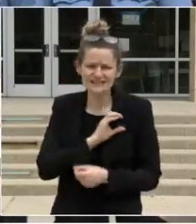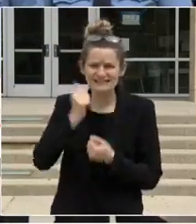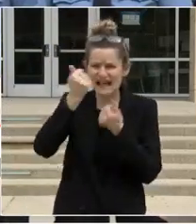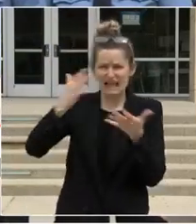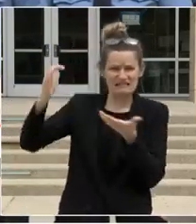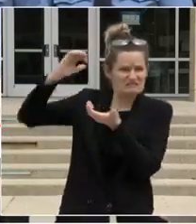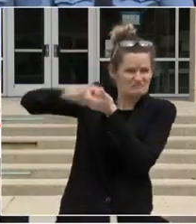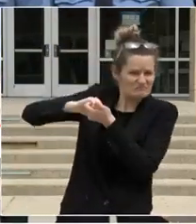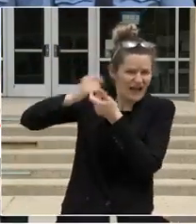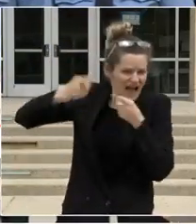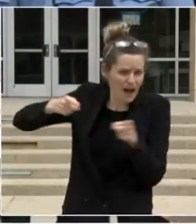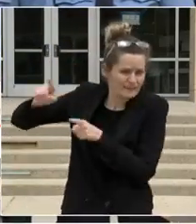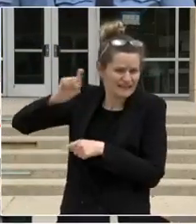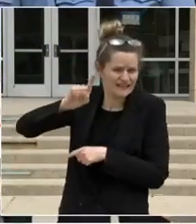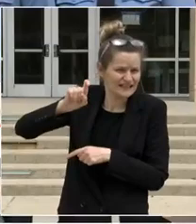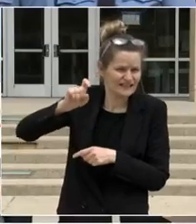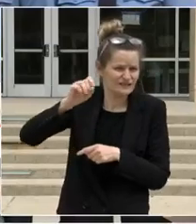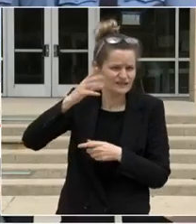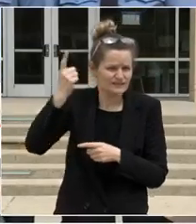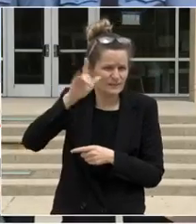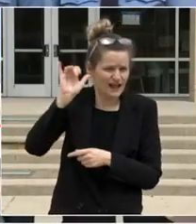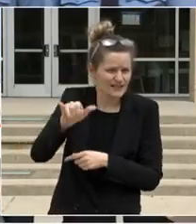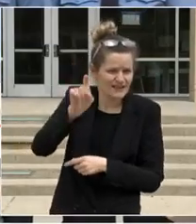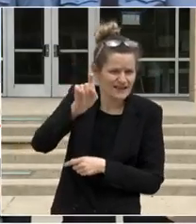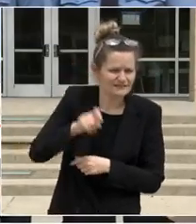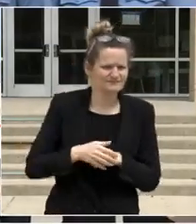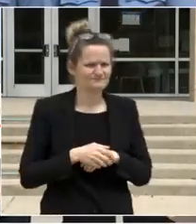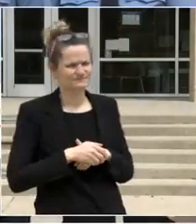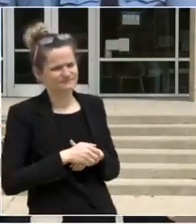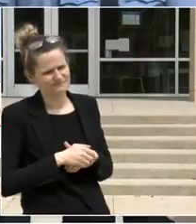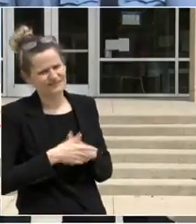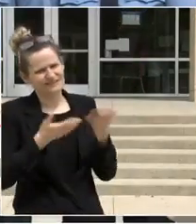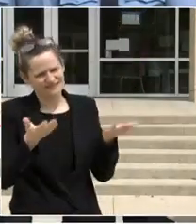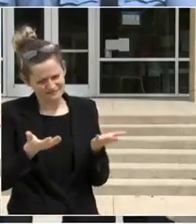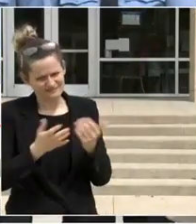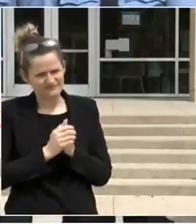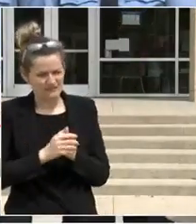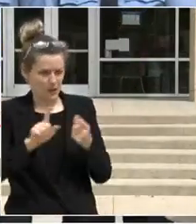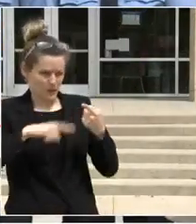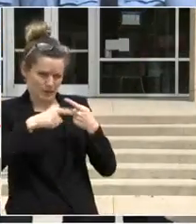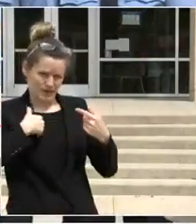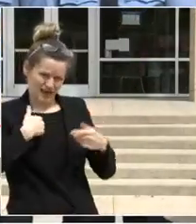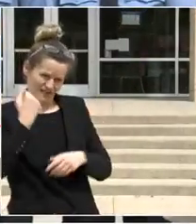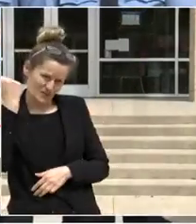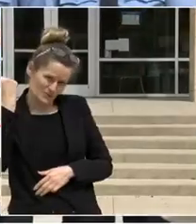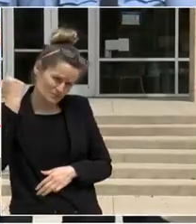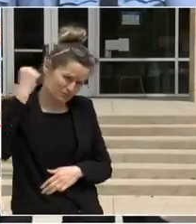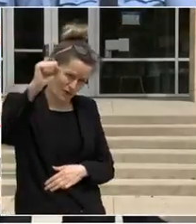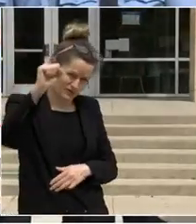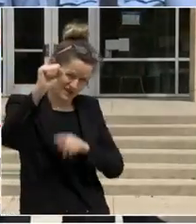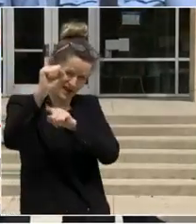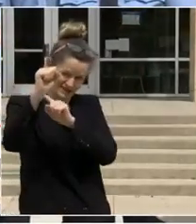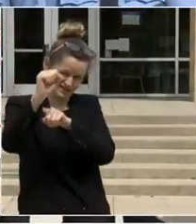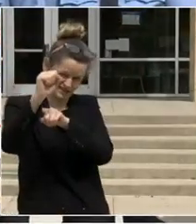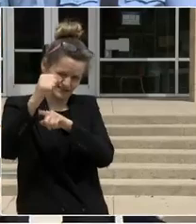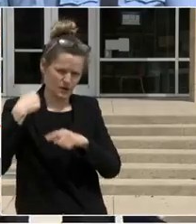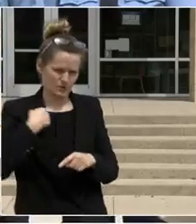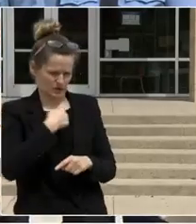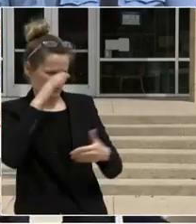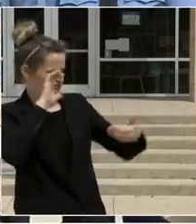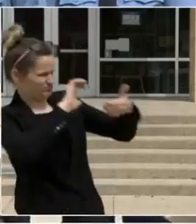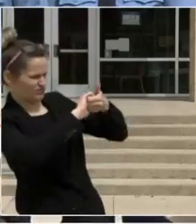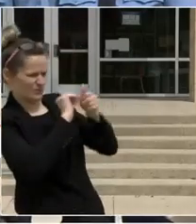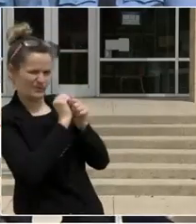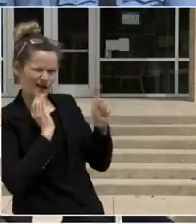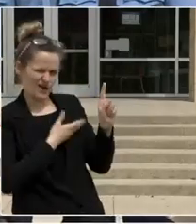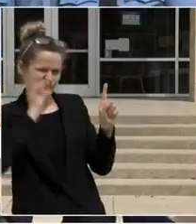sir, when we have demonstrations in the District of Columbia, and we work very closely with our federal partners, I'll start and say that. But at the end of the day,